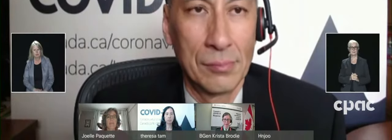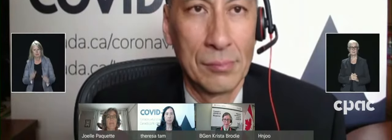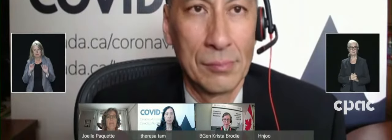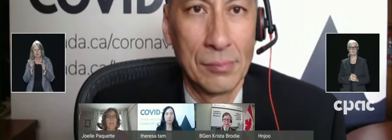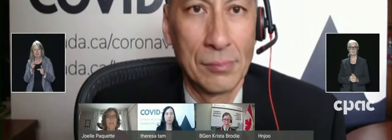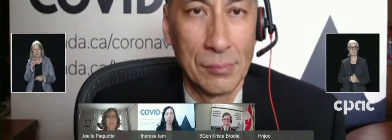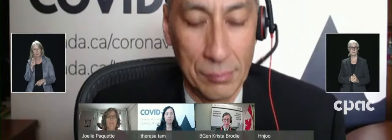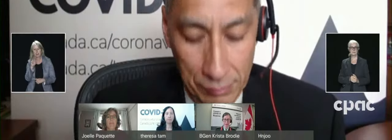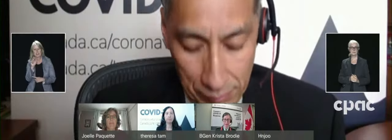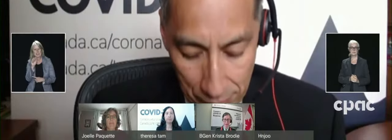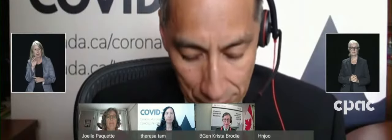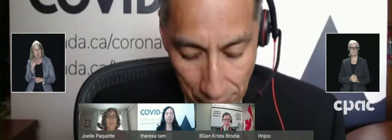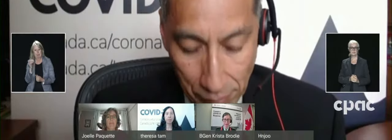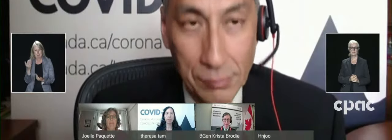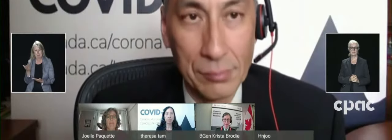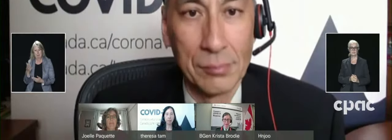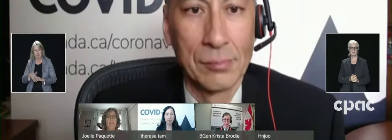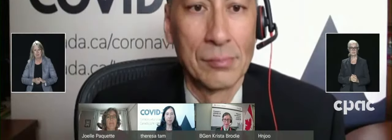Tam.